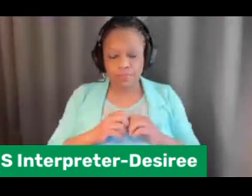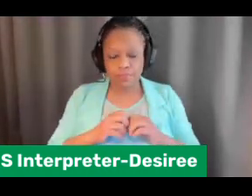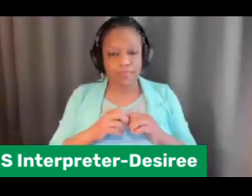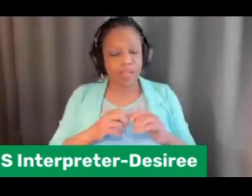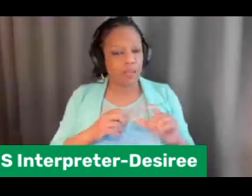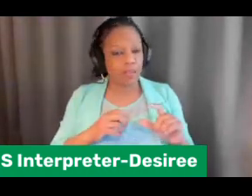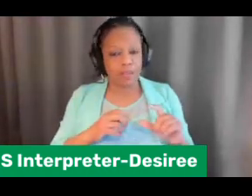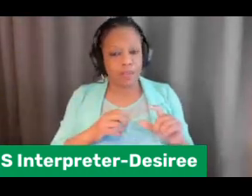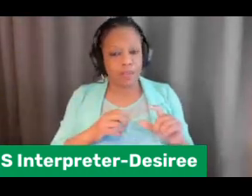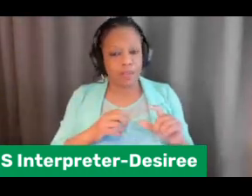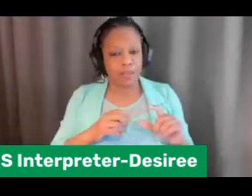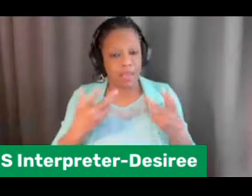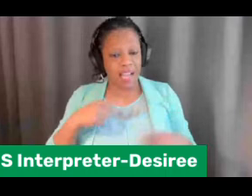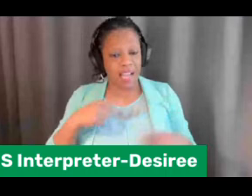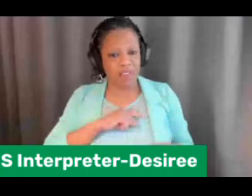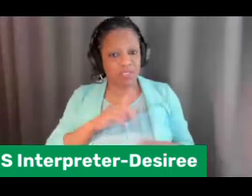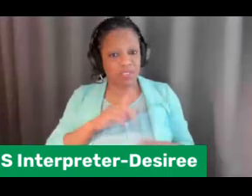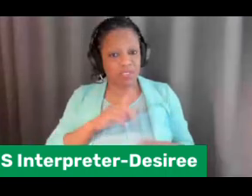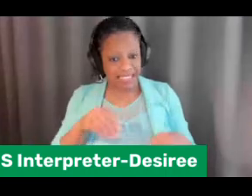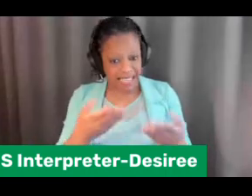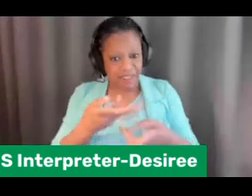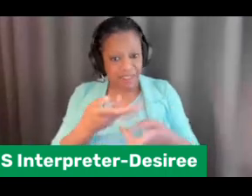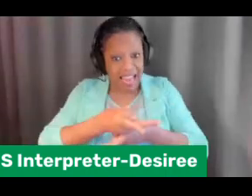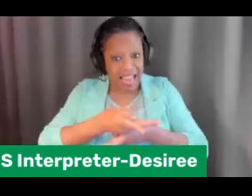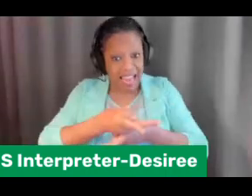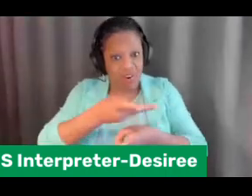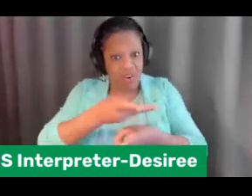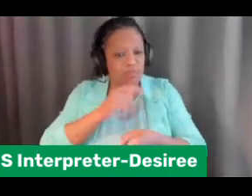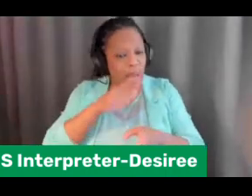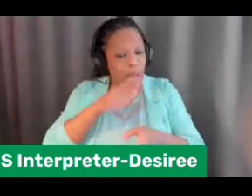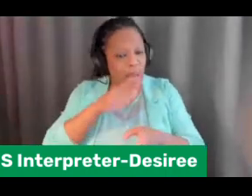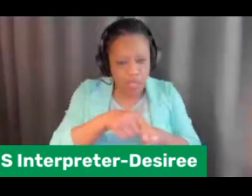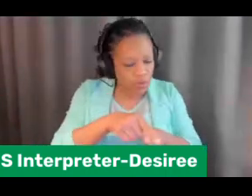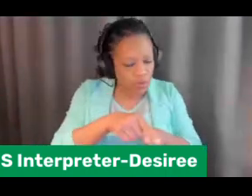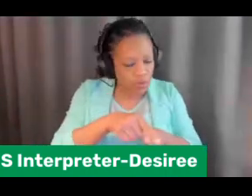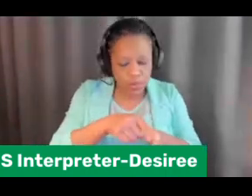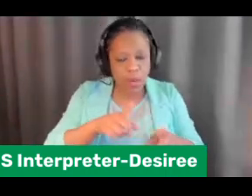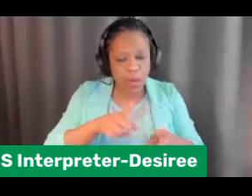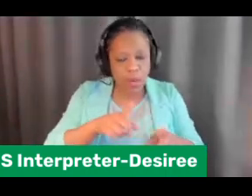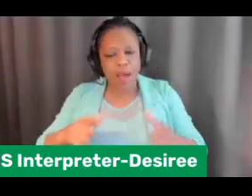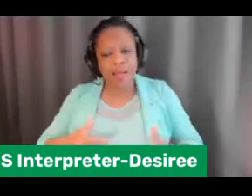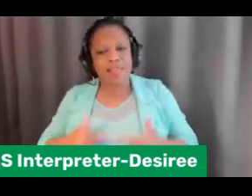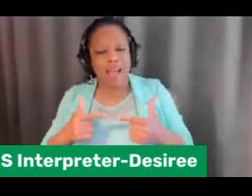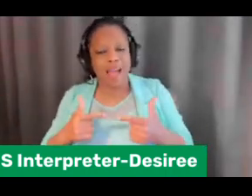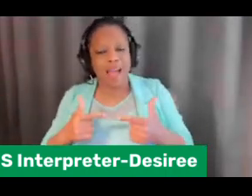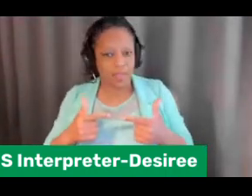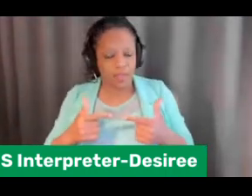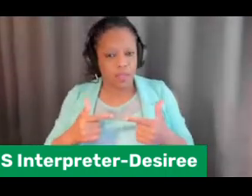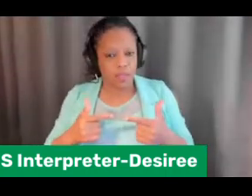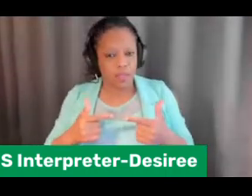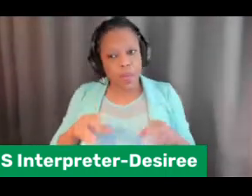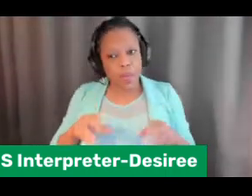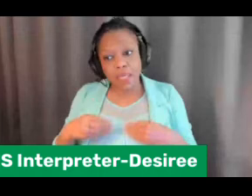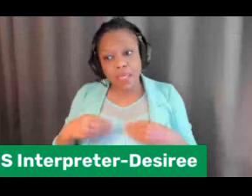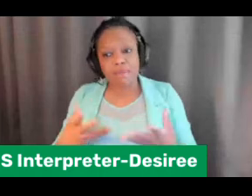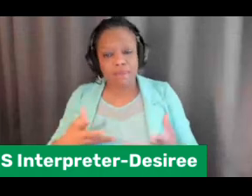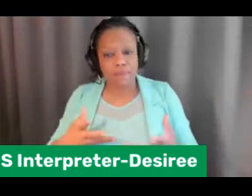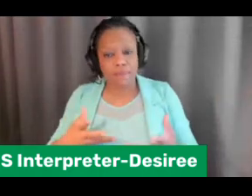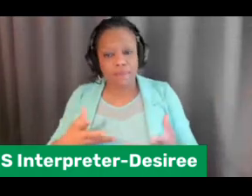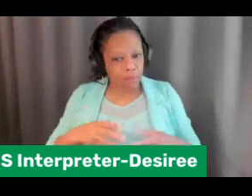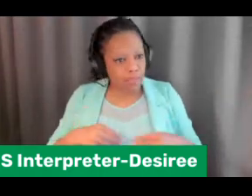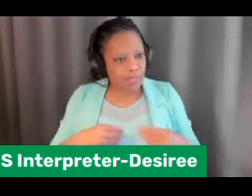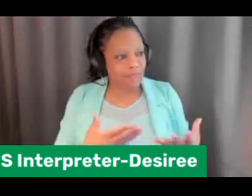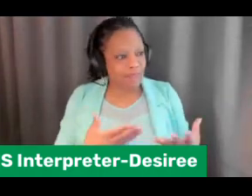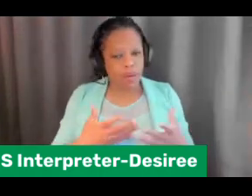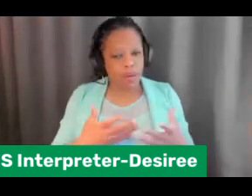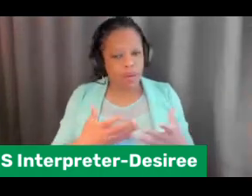professional sense, but like in the life-giving sense, that we're here because we care about ourselves, we care about other people, we care